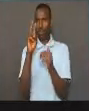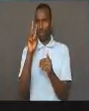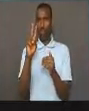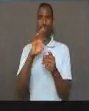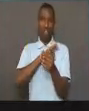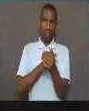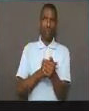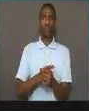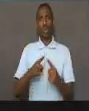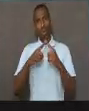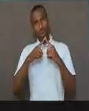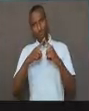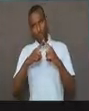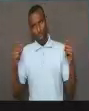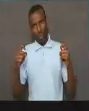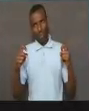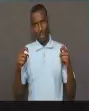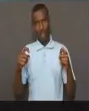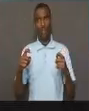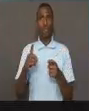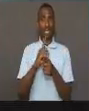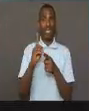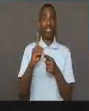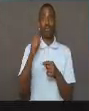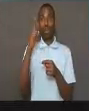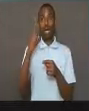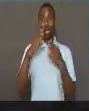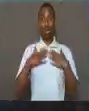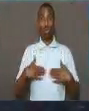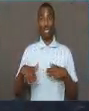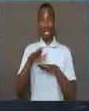opposite forces acting on a body.